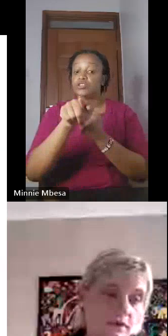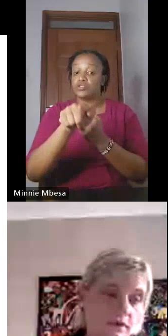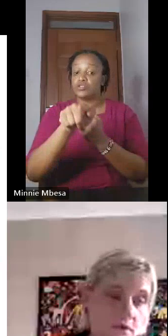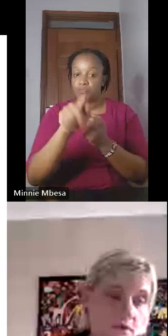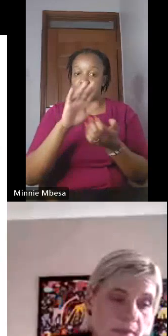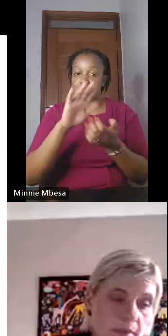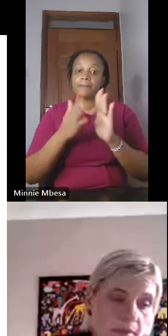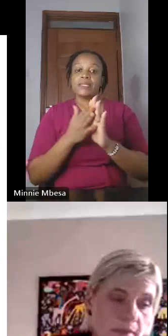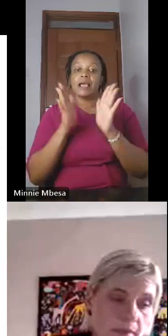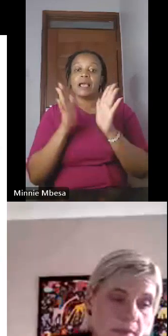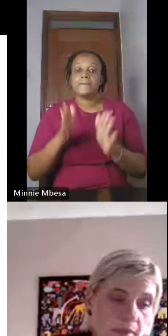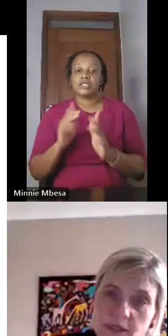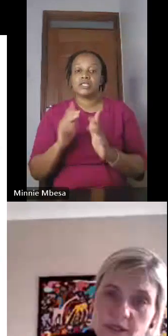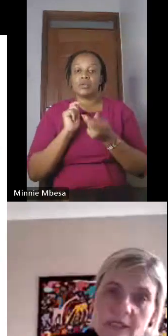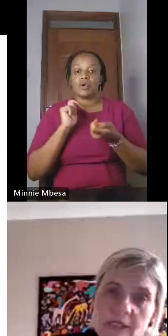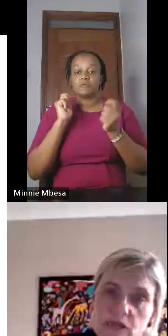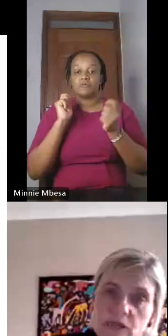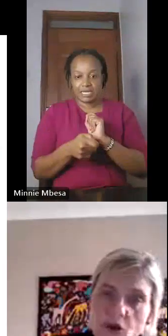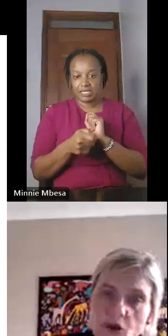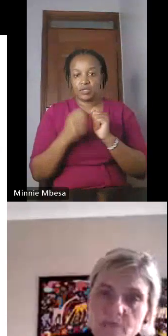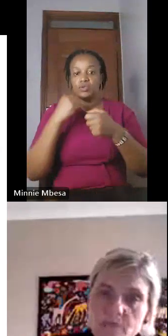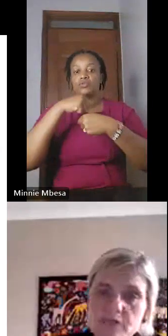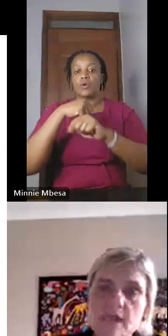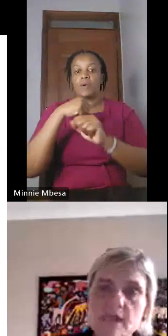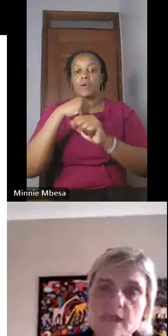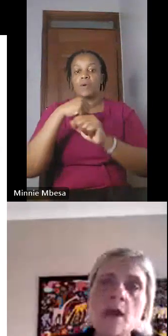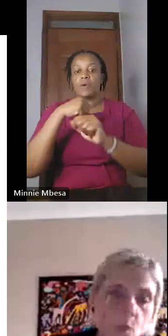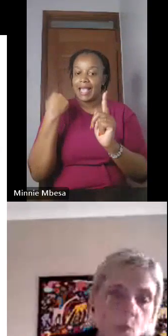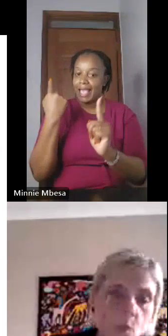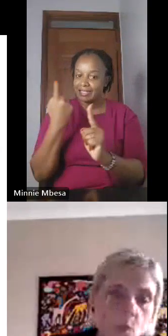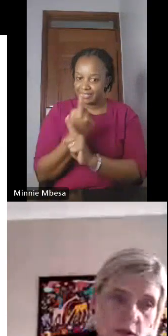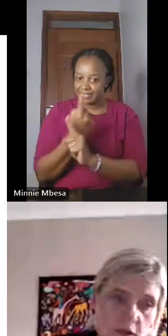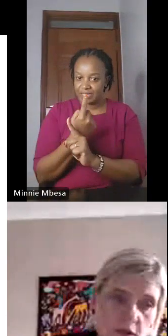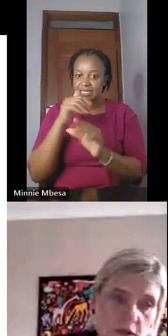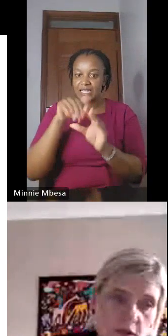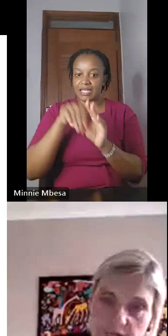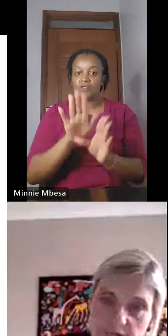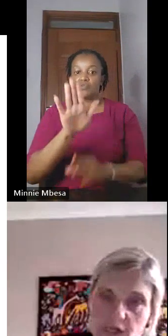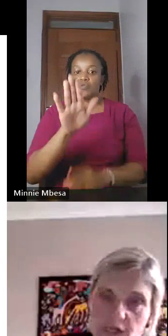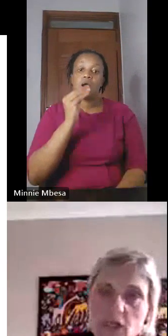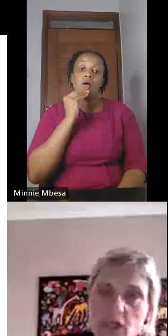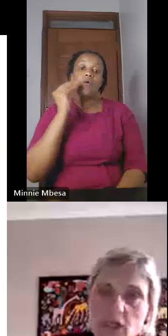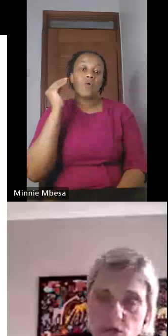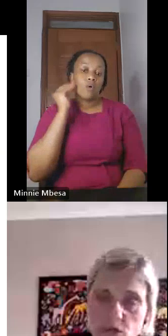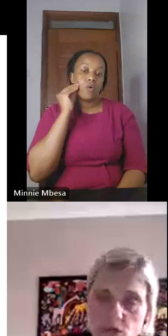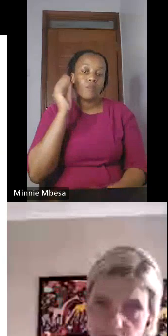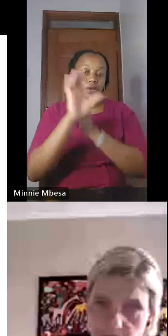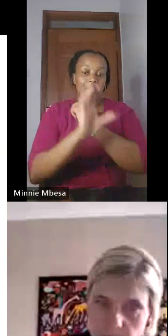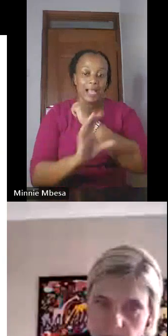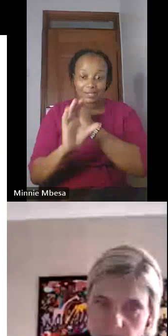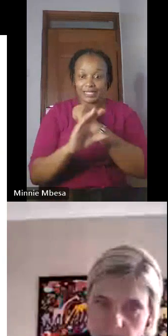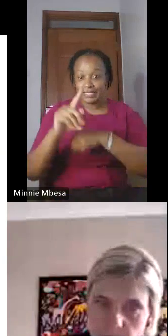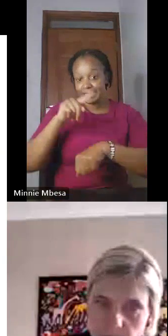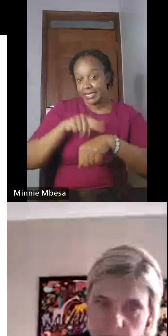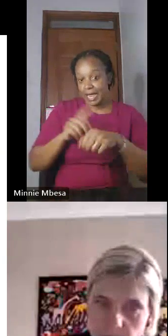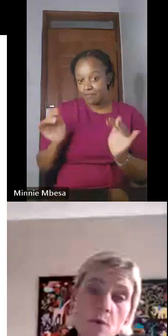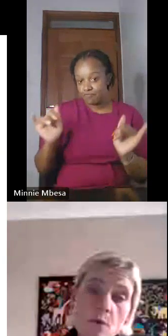order to make a difference in your home country when you finish your